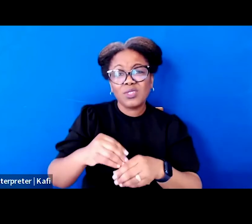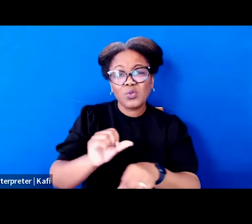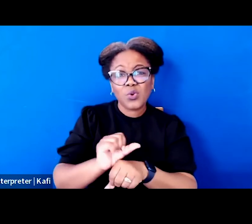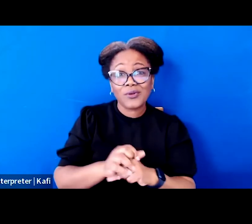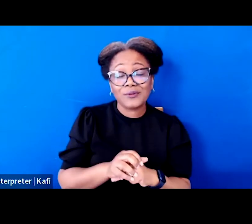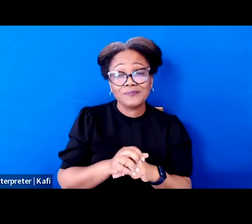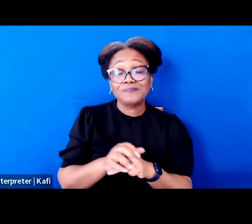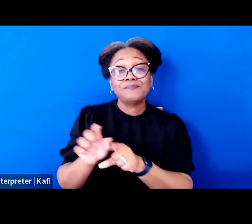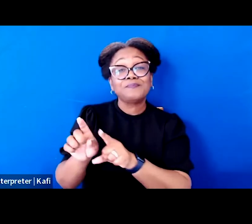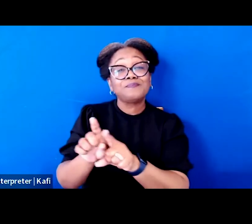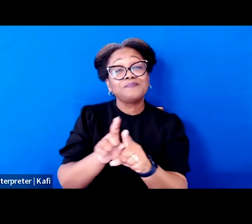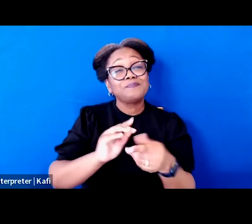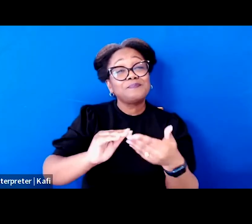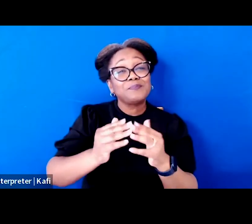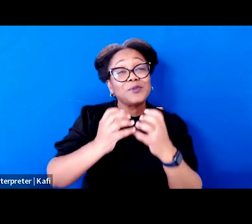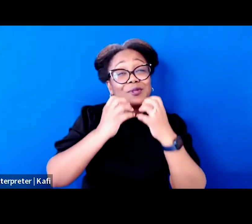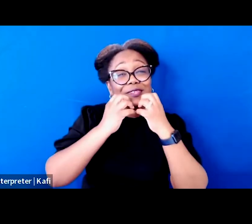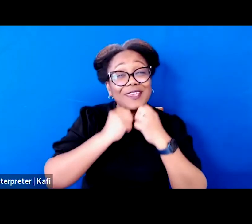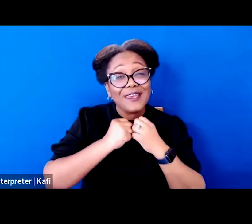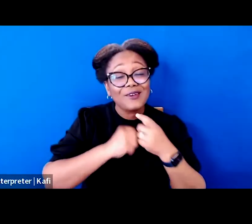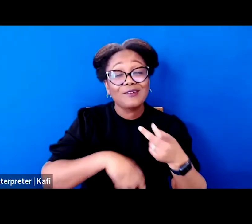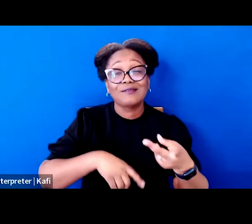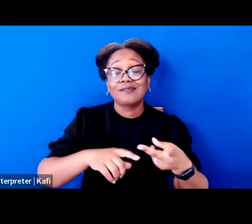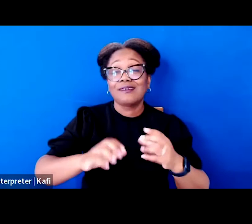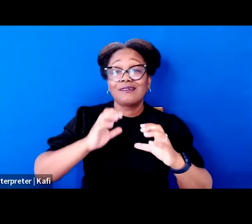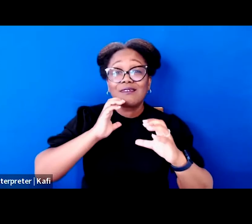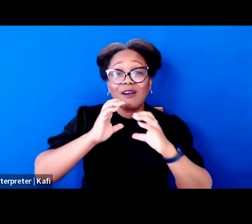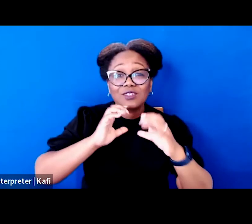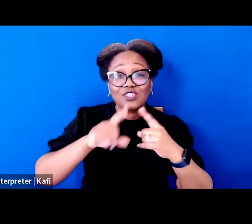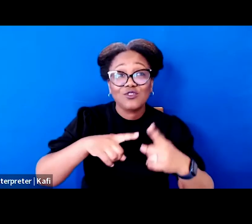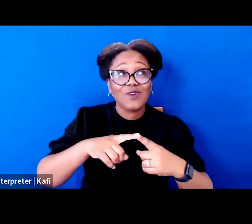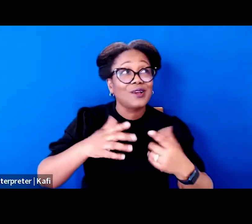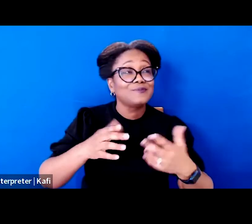conversations around disability justice, around